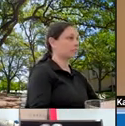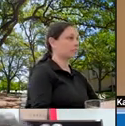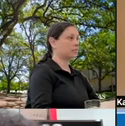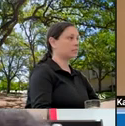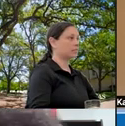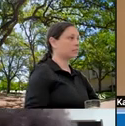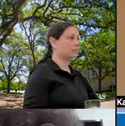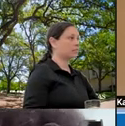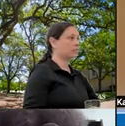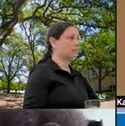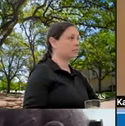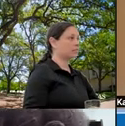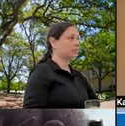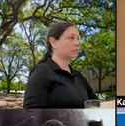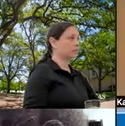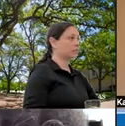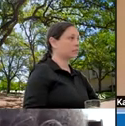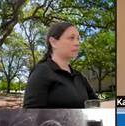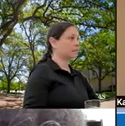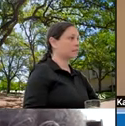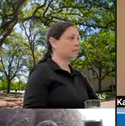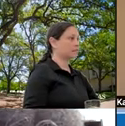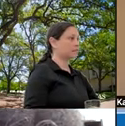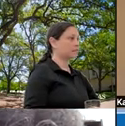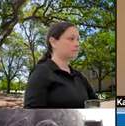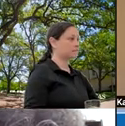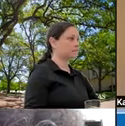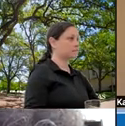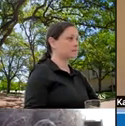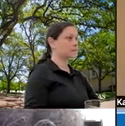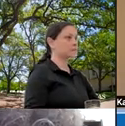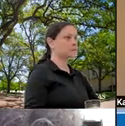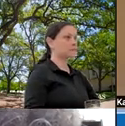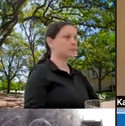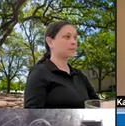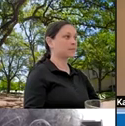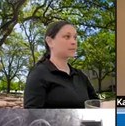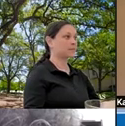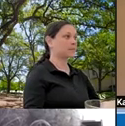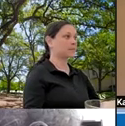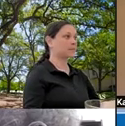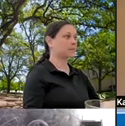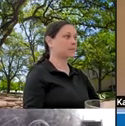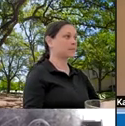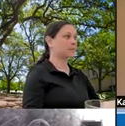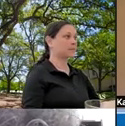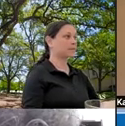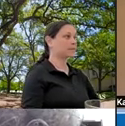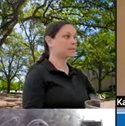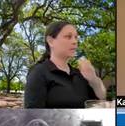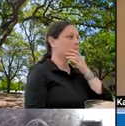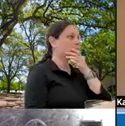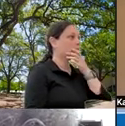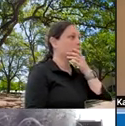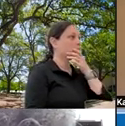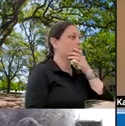pose to you. Who should we engage, as in the UT Austin team, to inform the plan strategies around workforce